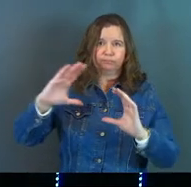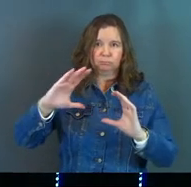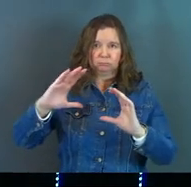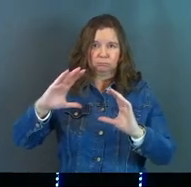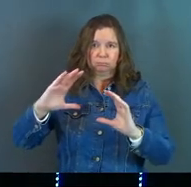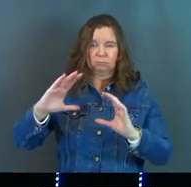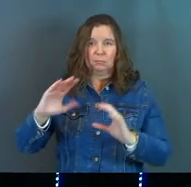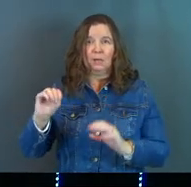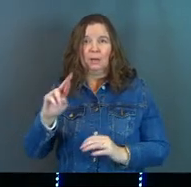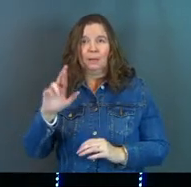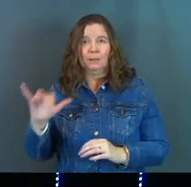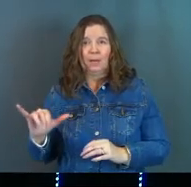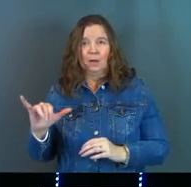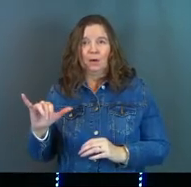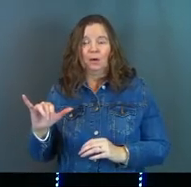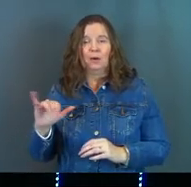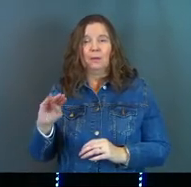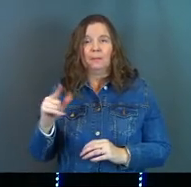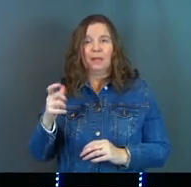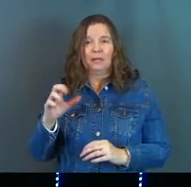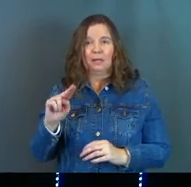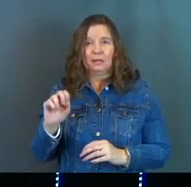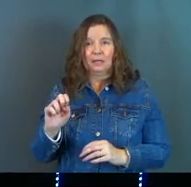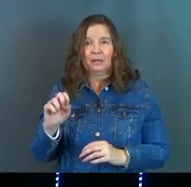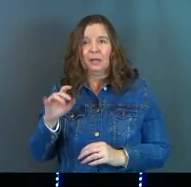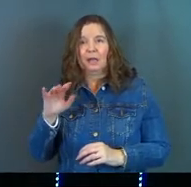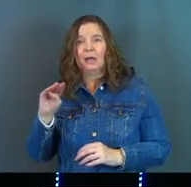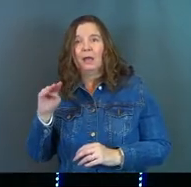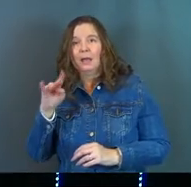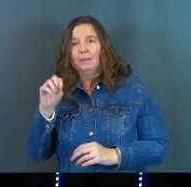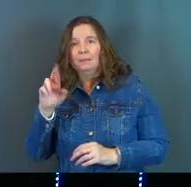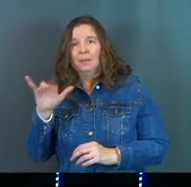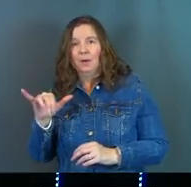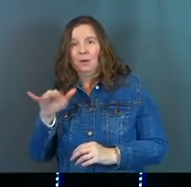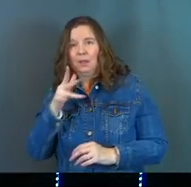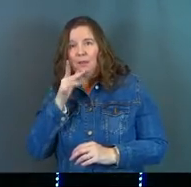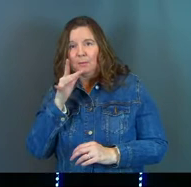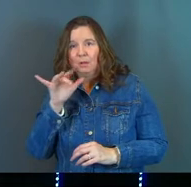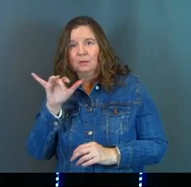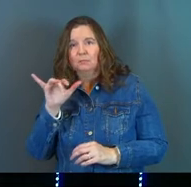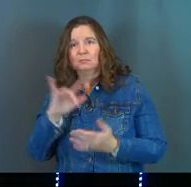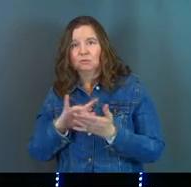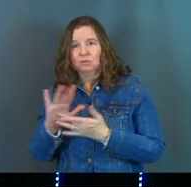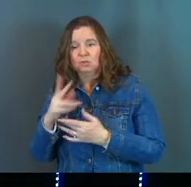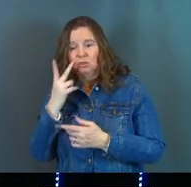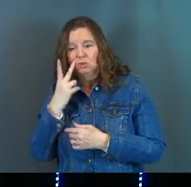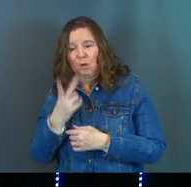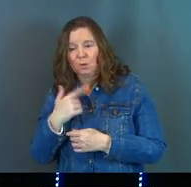of the tomb. And Mary Magdalene and Mary, the mother of Joseph, saw where he was laid.